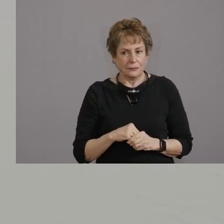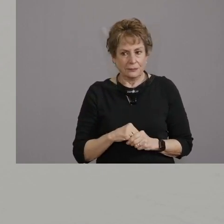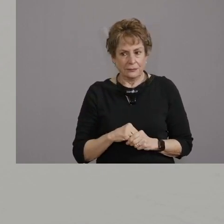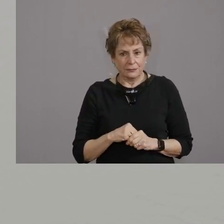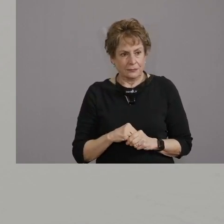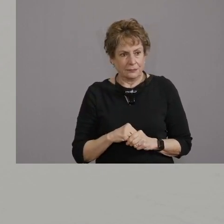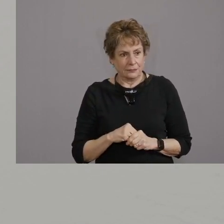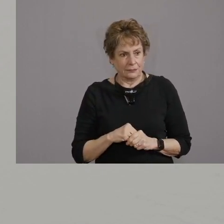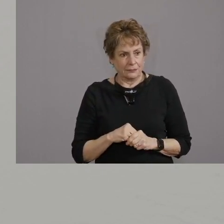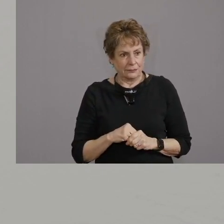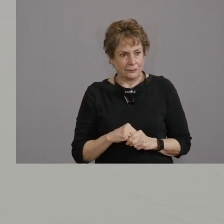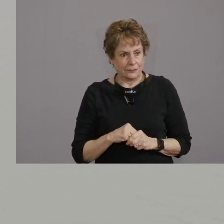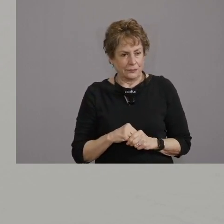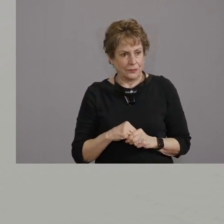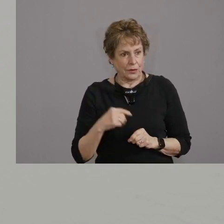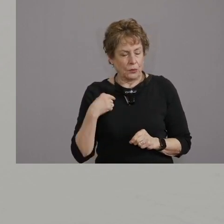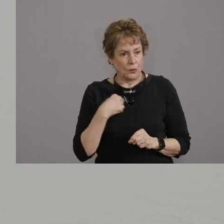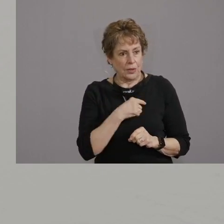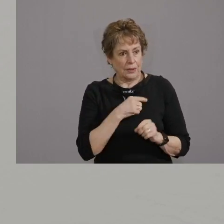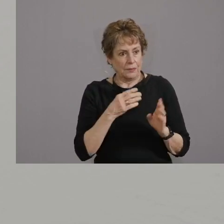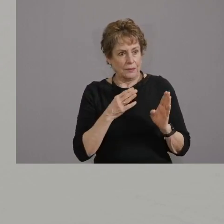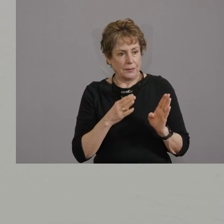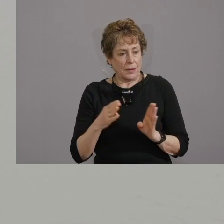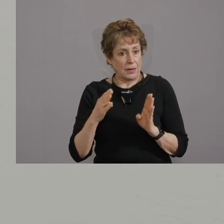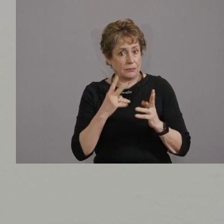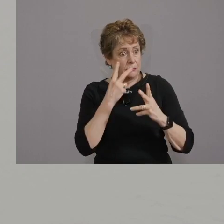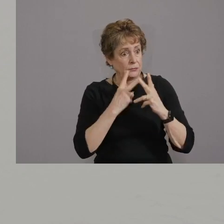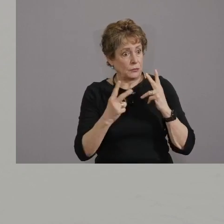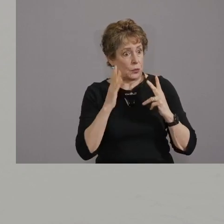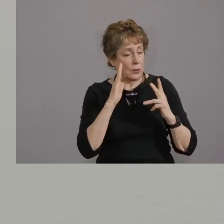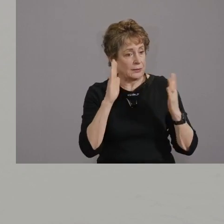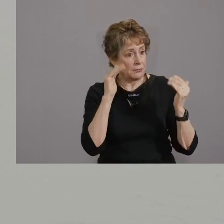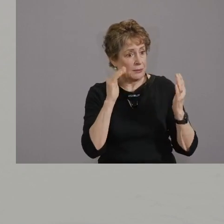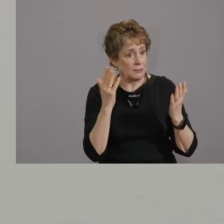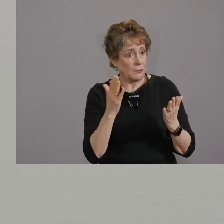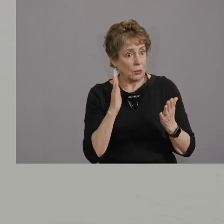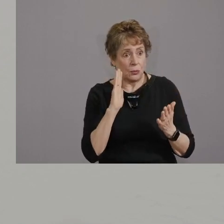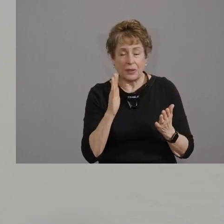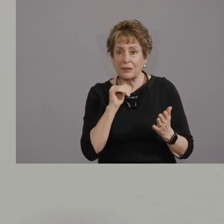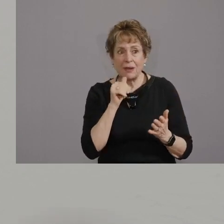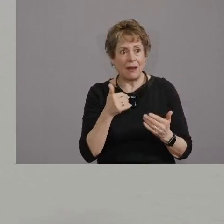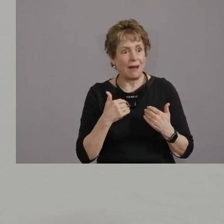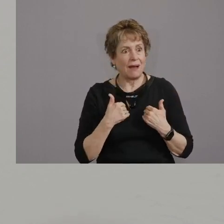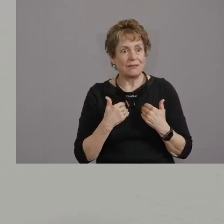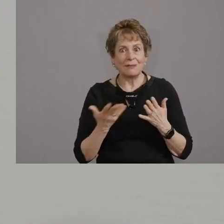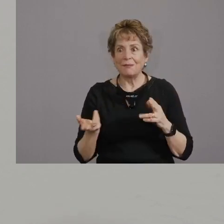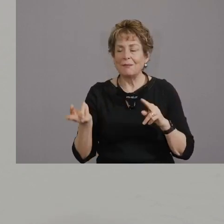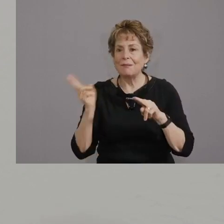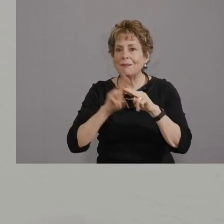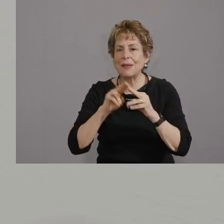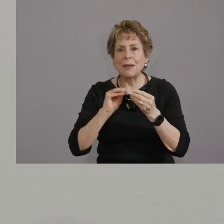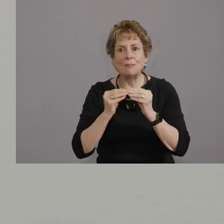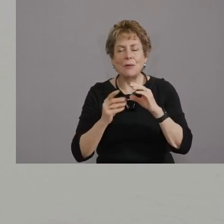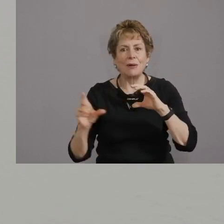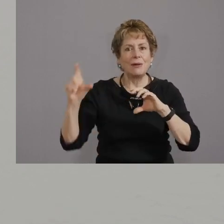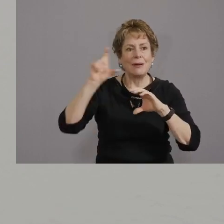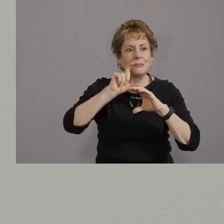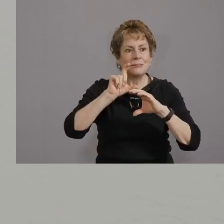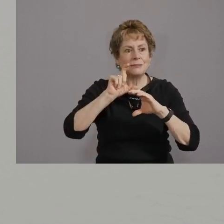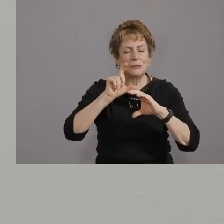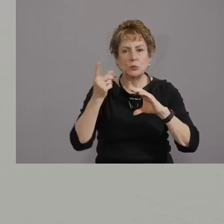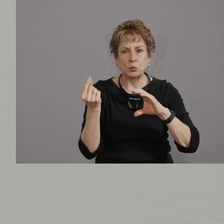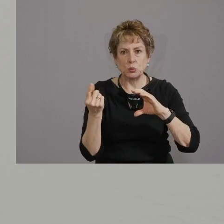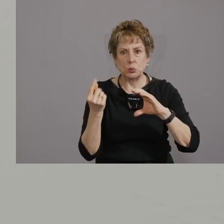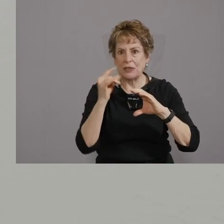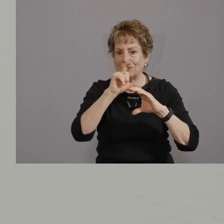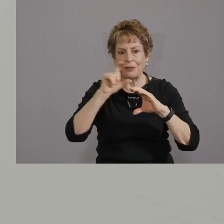that will be released? And so how many appointments will then be available at that site when you start making them in just 4 days? So that's what we're